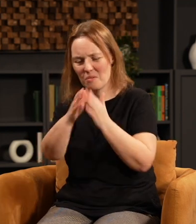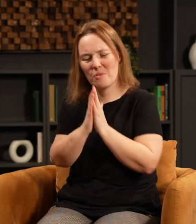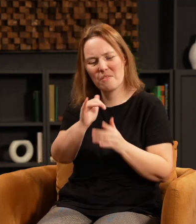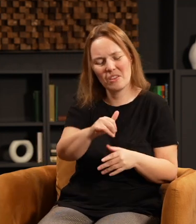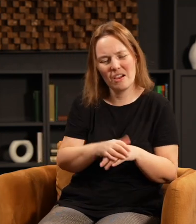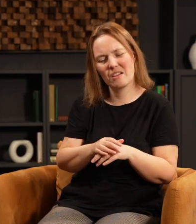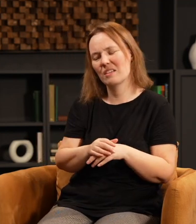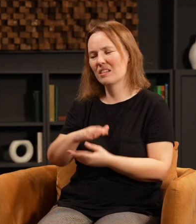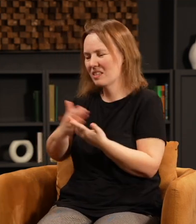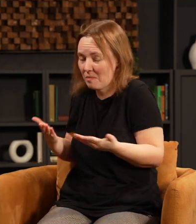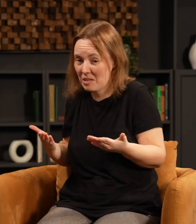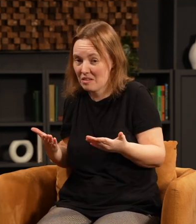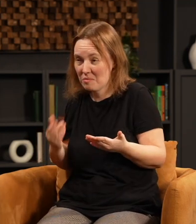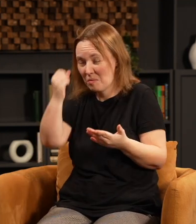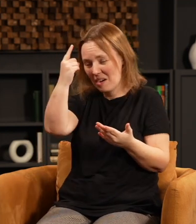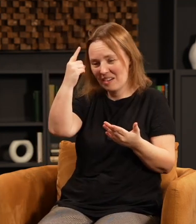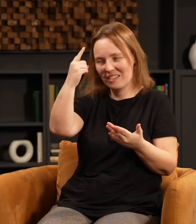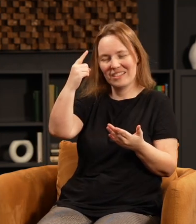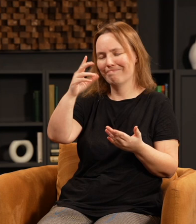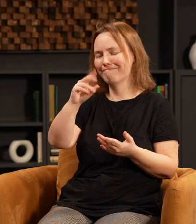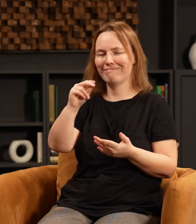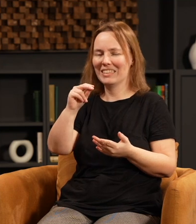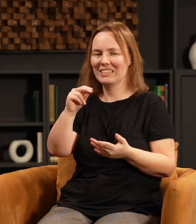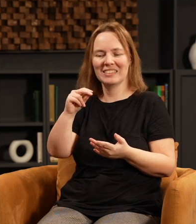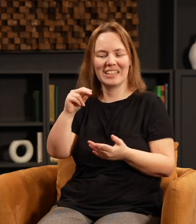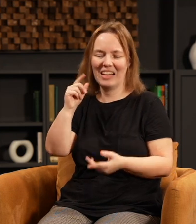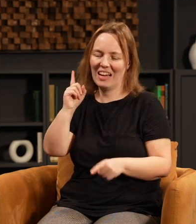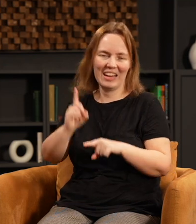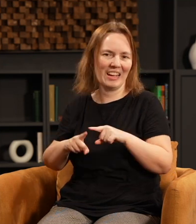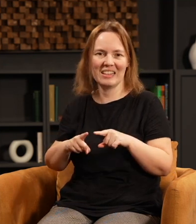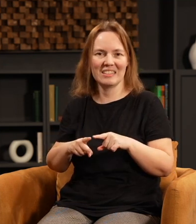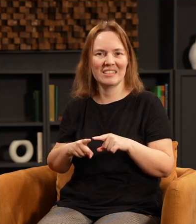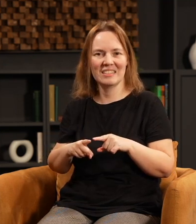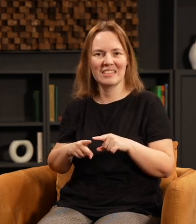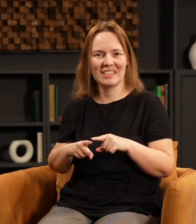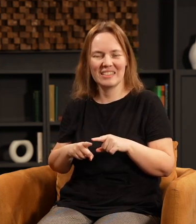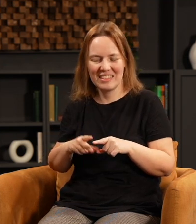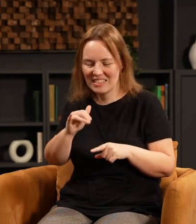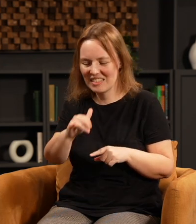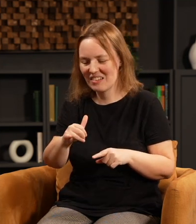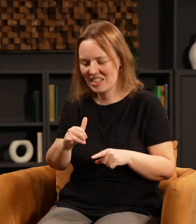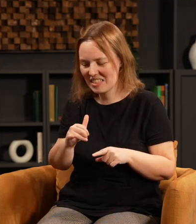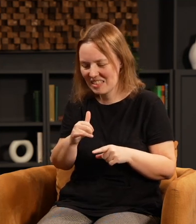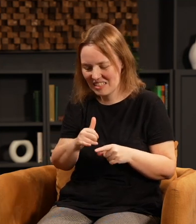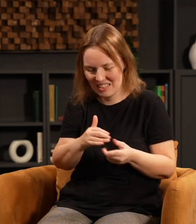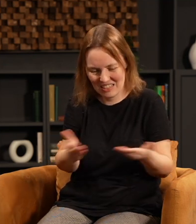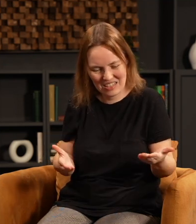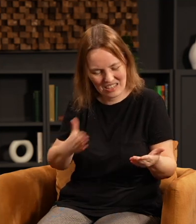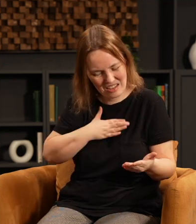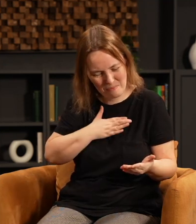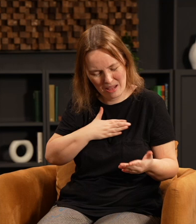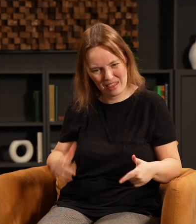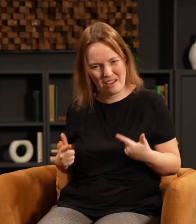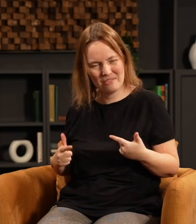then sometimes something comes to our mind that shuts us down, like, nah, I can't step out because I still have this lingering thing in my life. I feel disqualified. Now, it's not